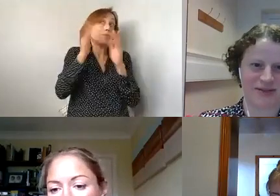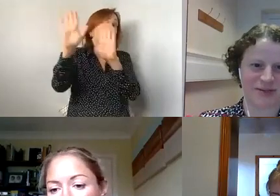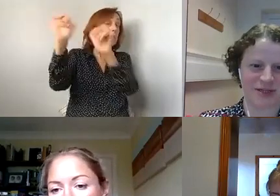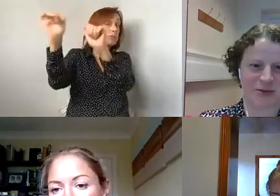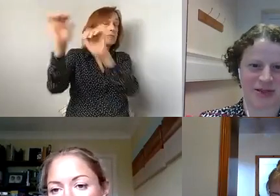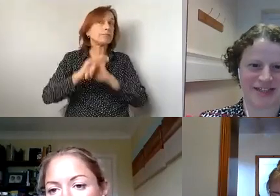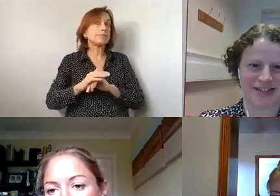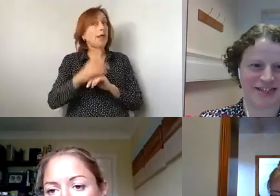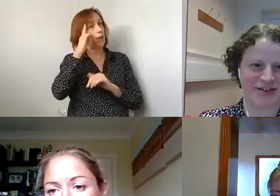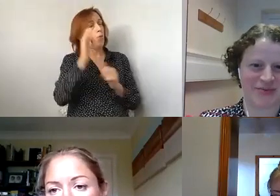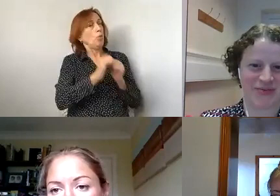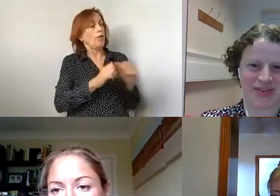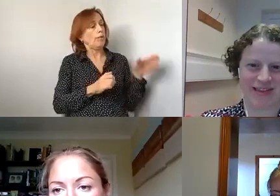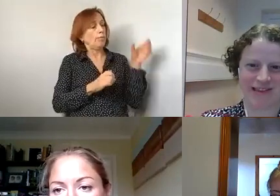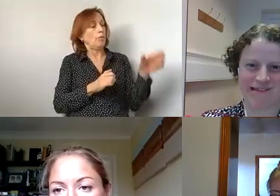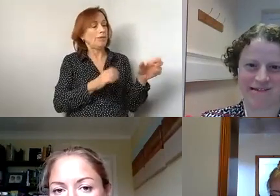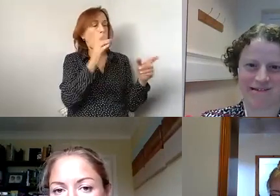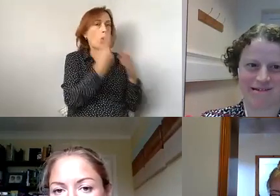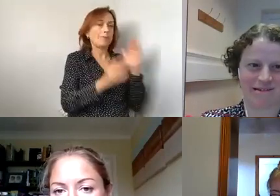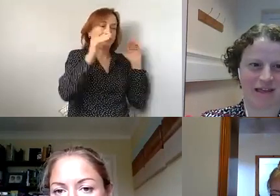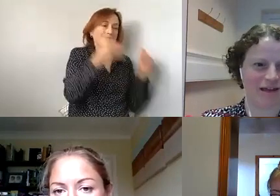Anyone else want to support that suggestion?